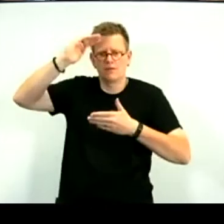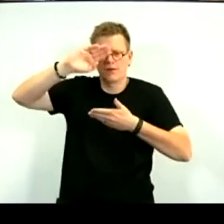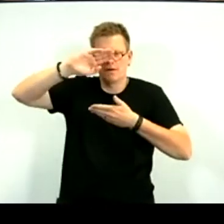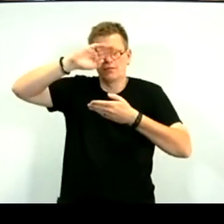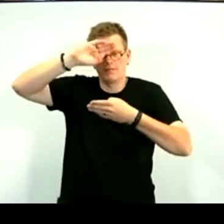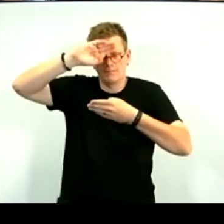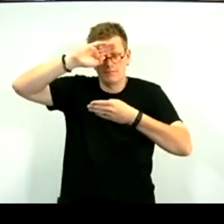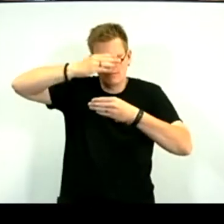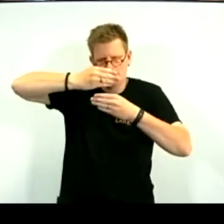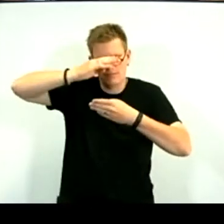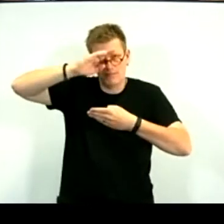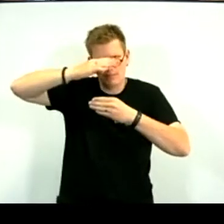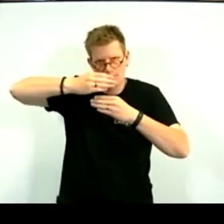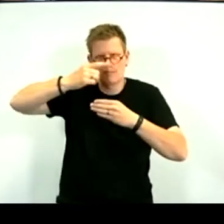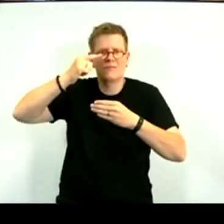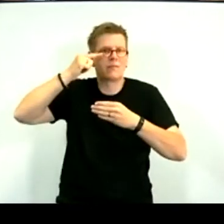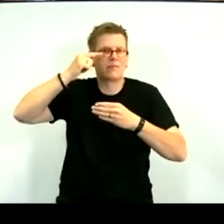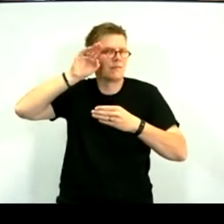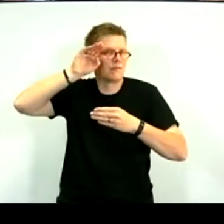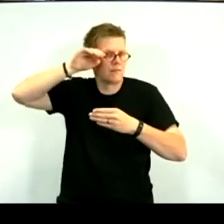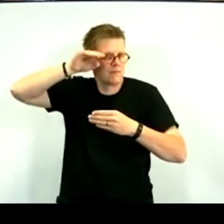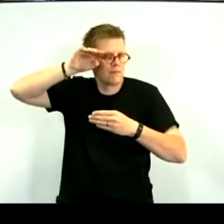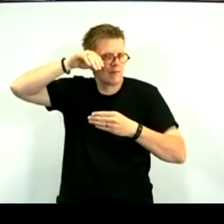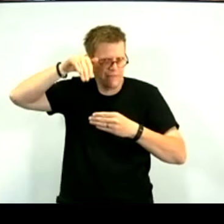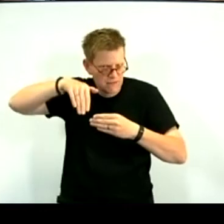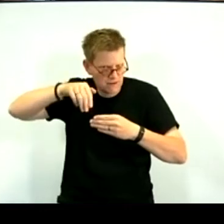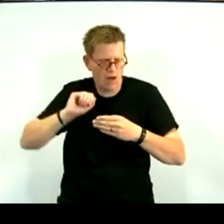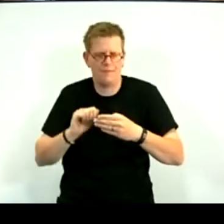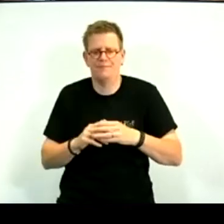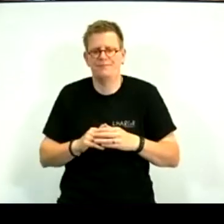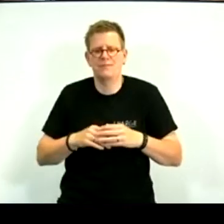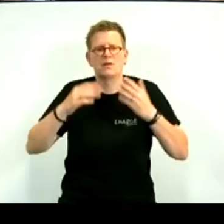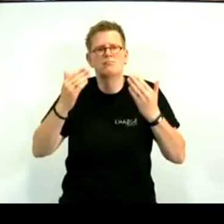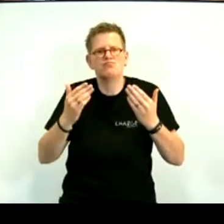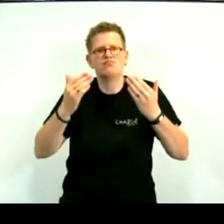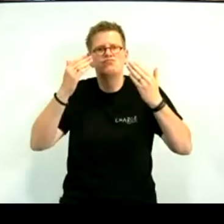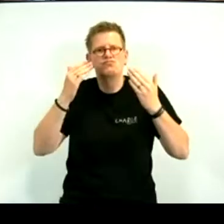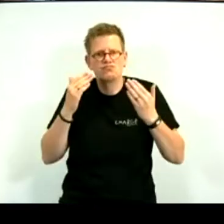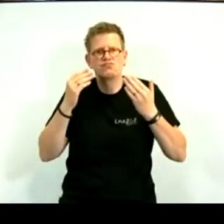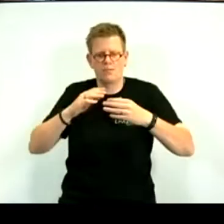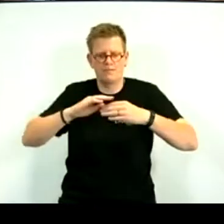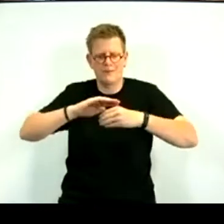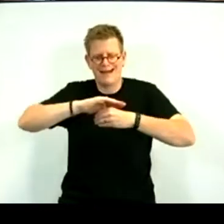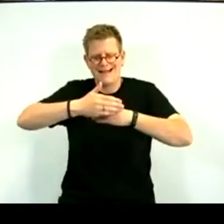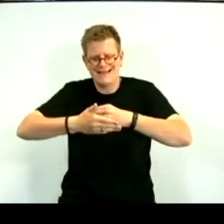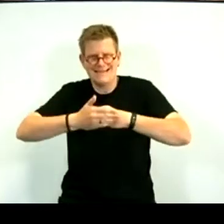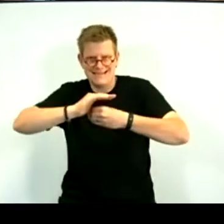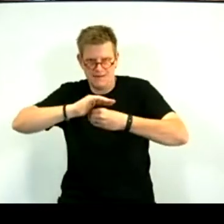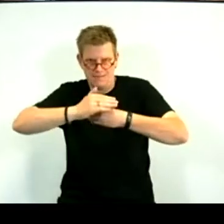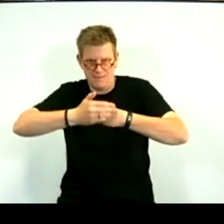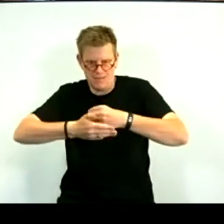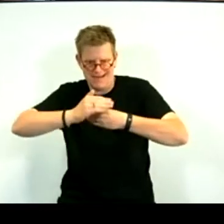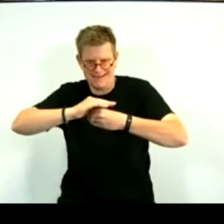And behind that, you have the lens. Then you have this large ball, which is filled with